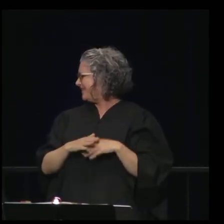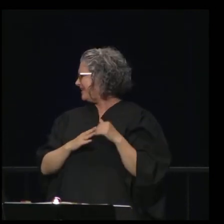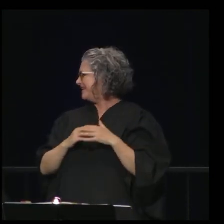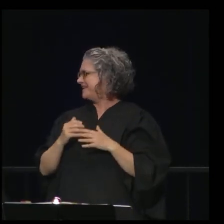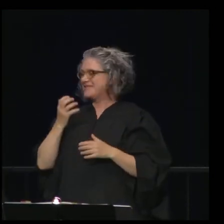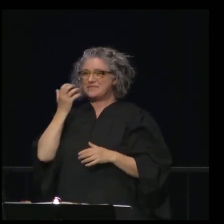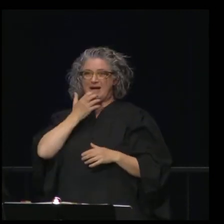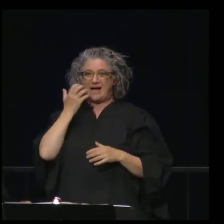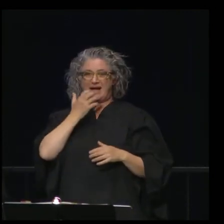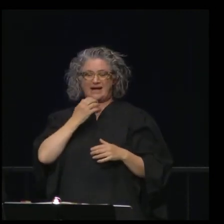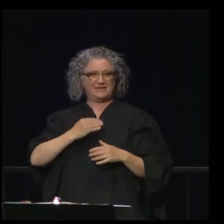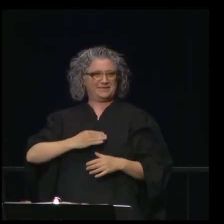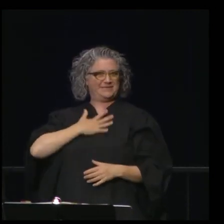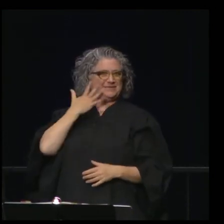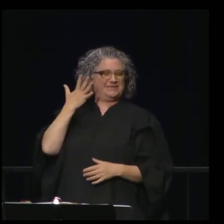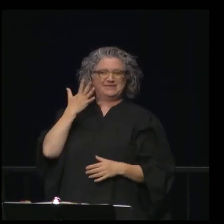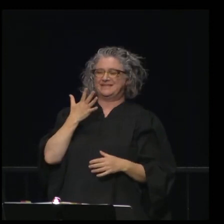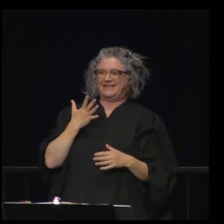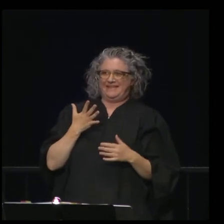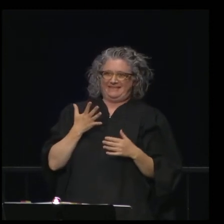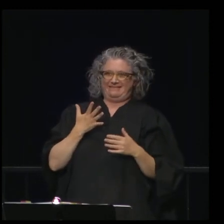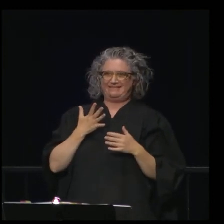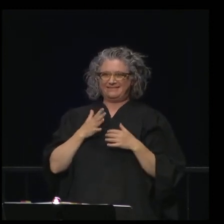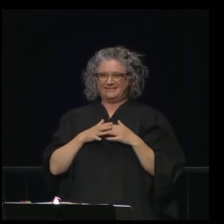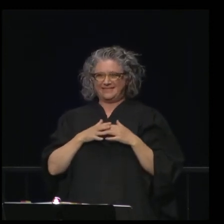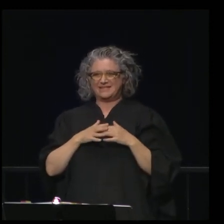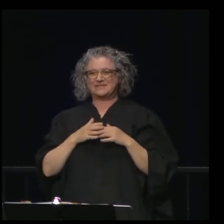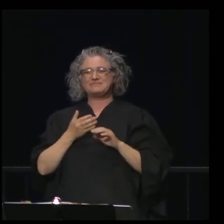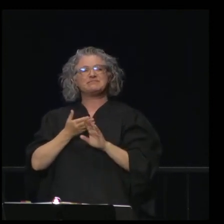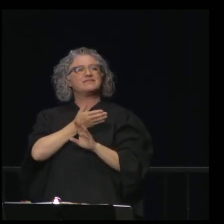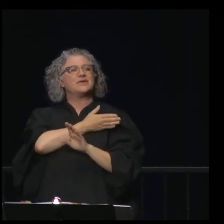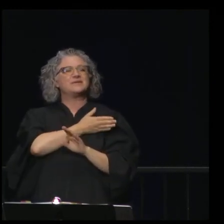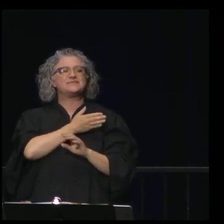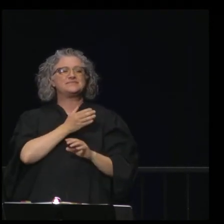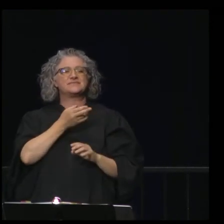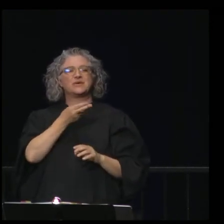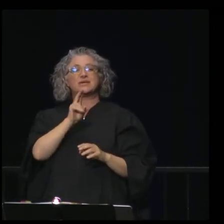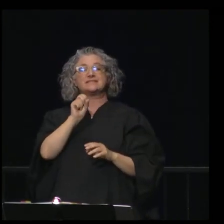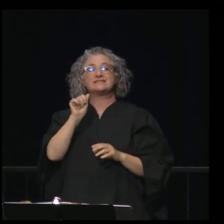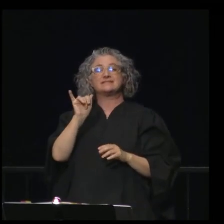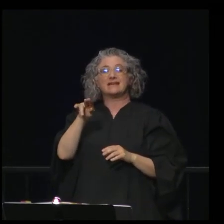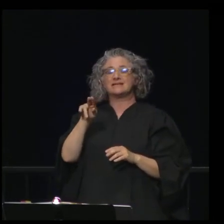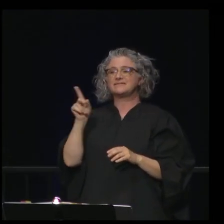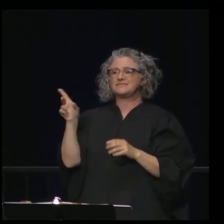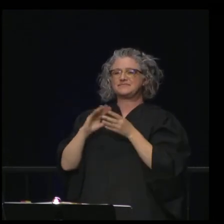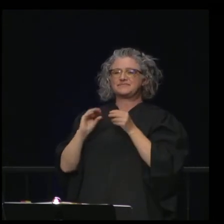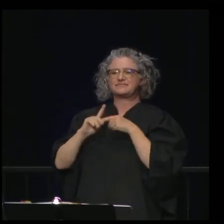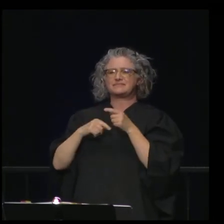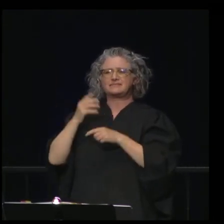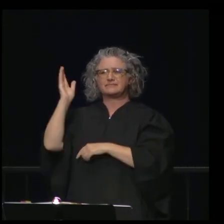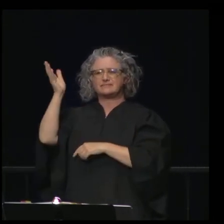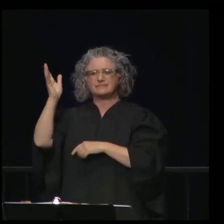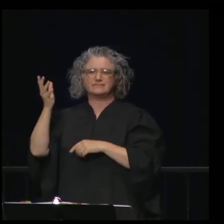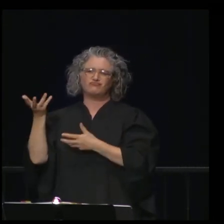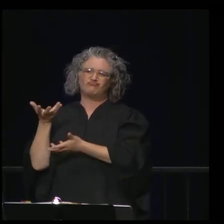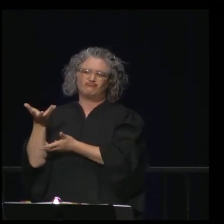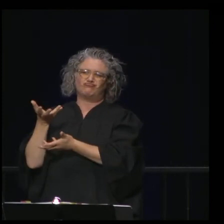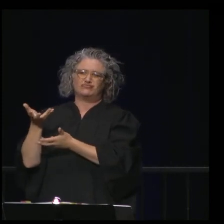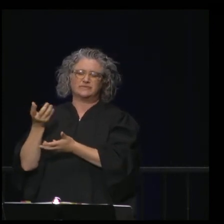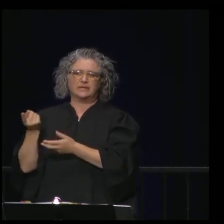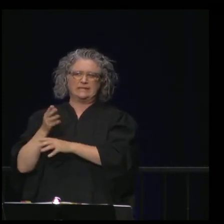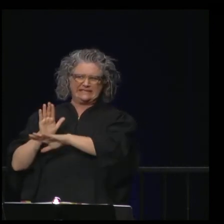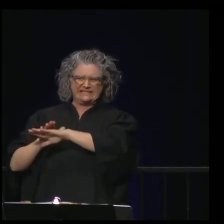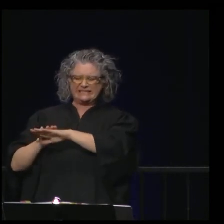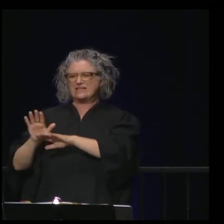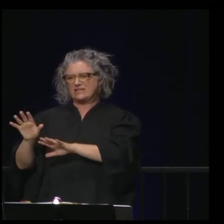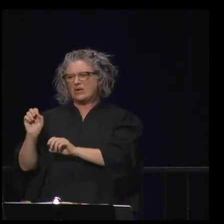Wow, inspirational. And you know, it's before, when Hossein was talking about his speech, I was always cautioning him